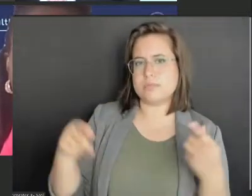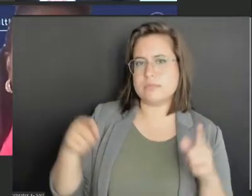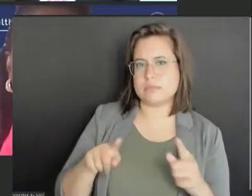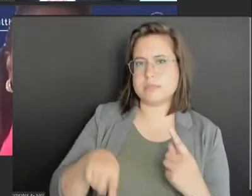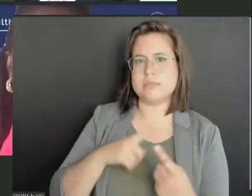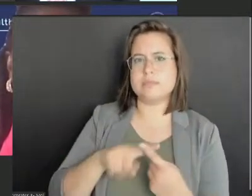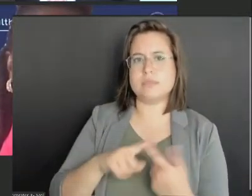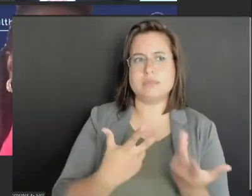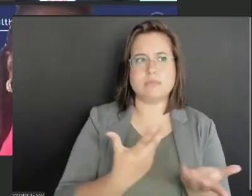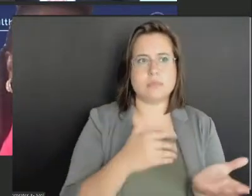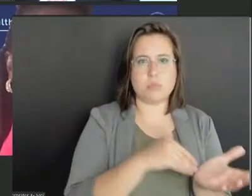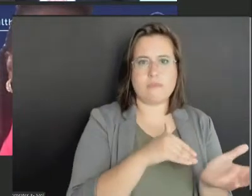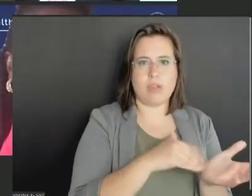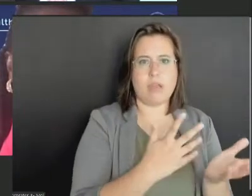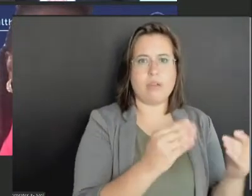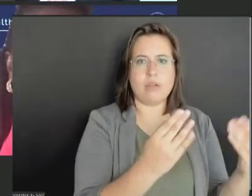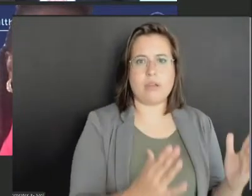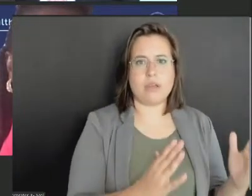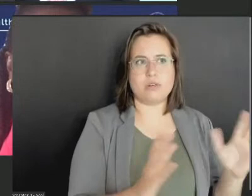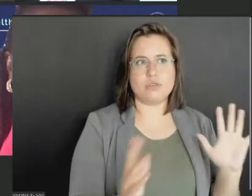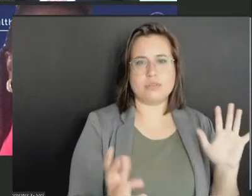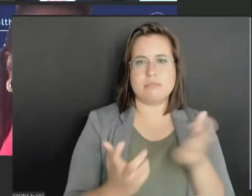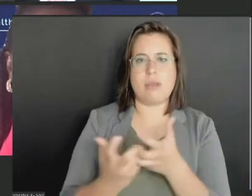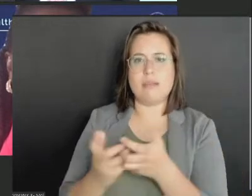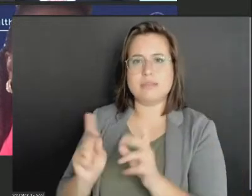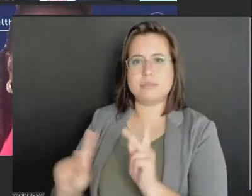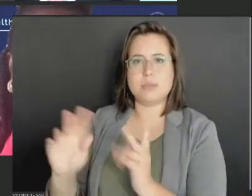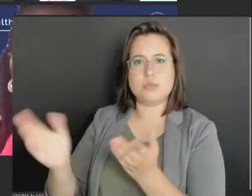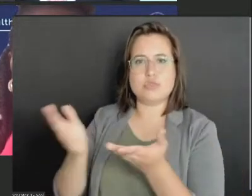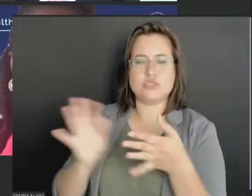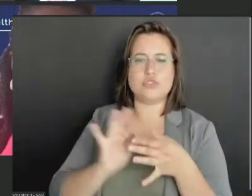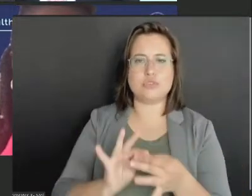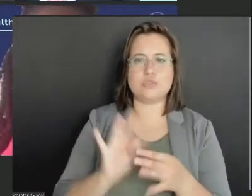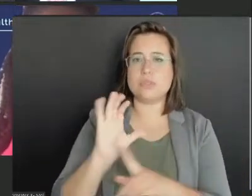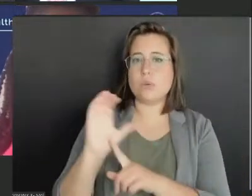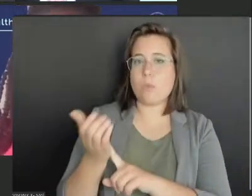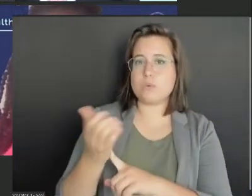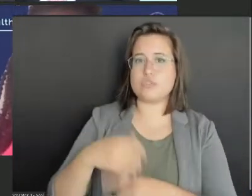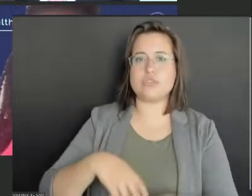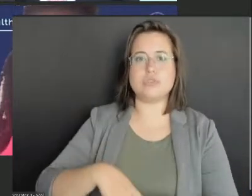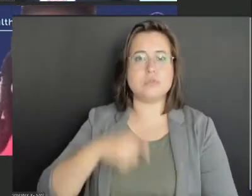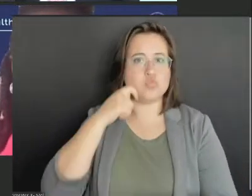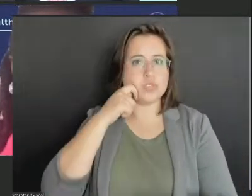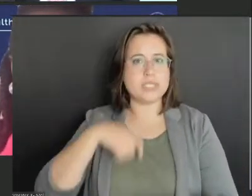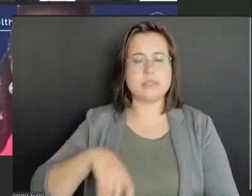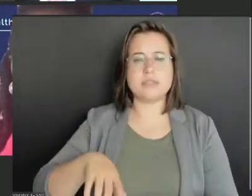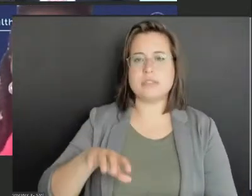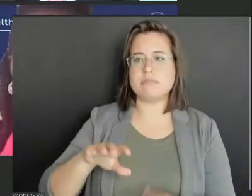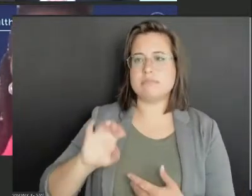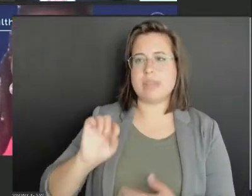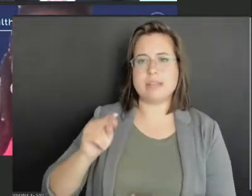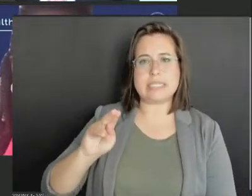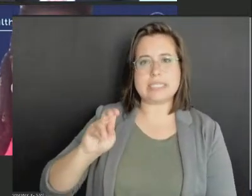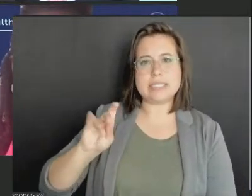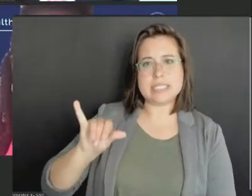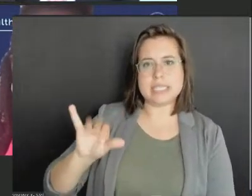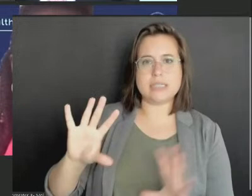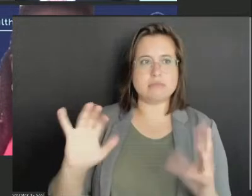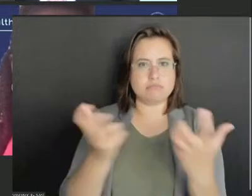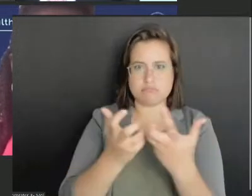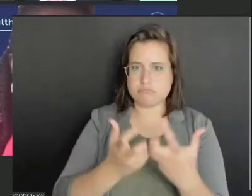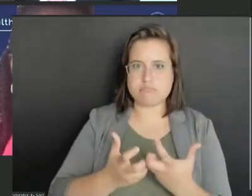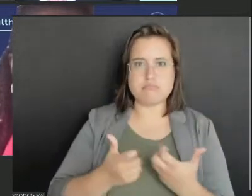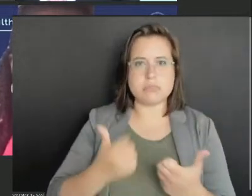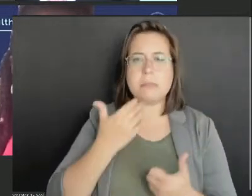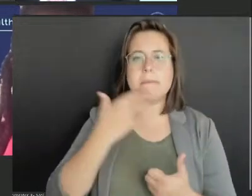matched to the people they serve in terms of culture, race, ethnicity. And people